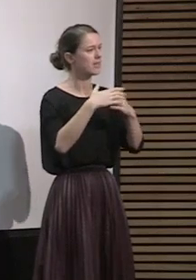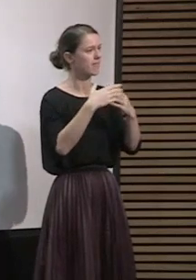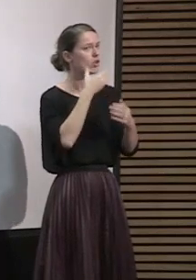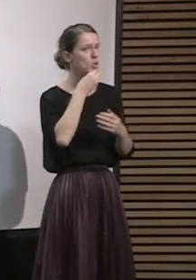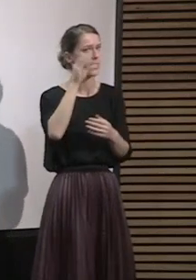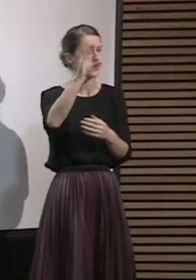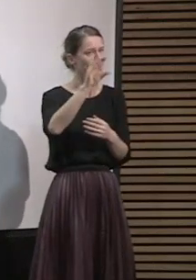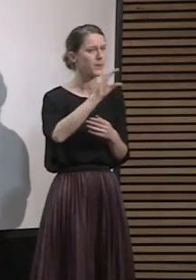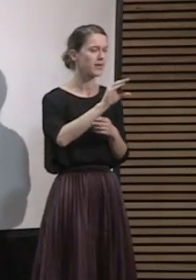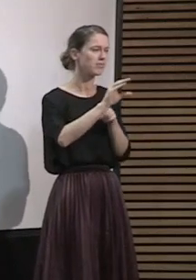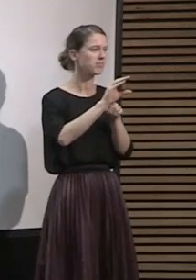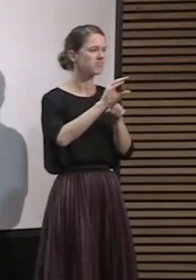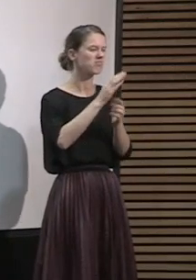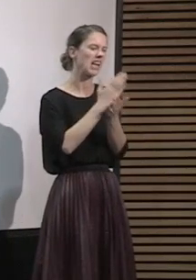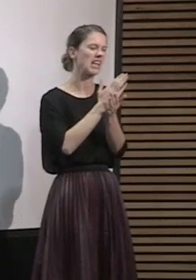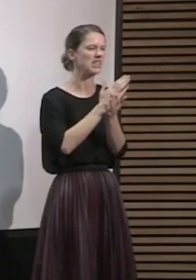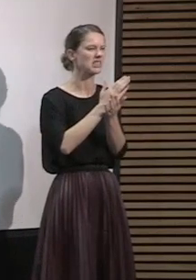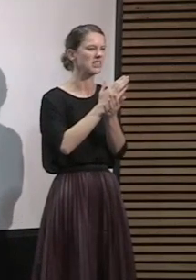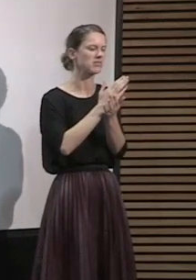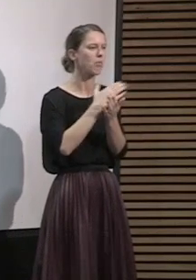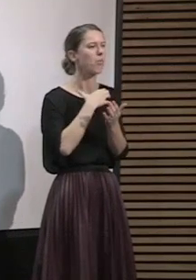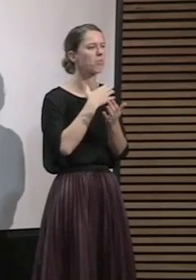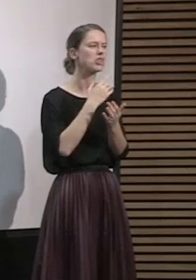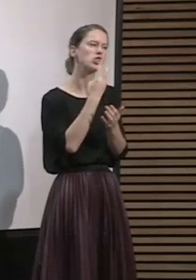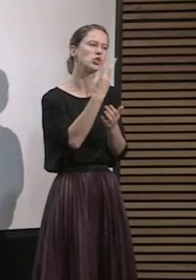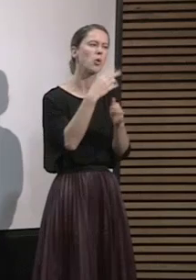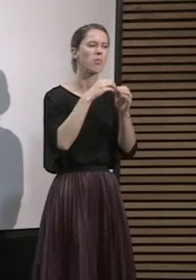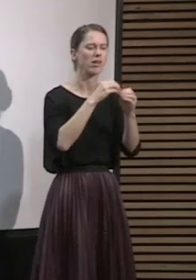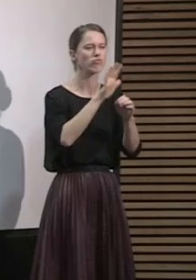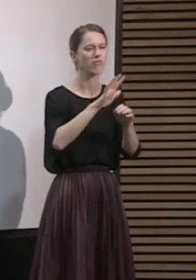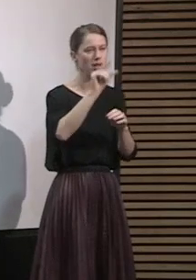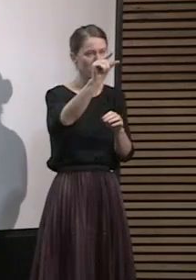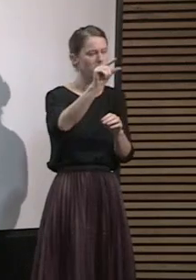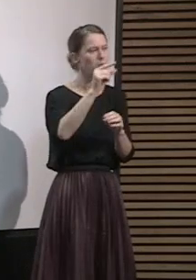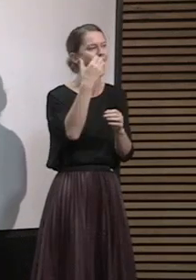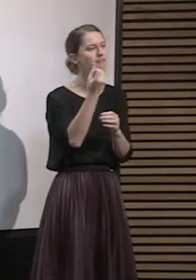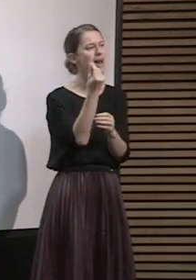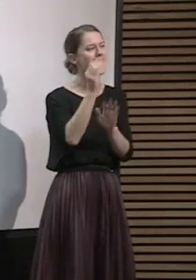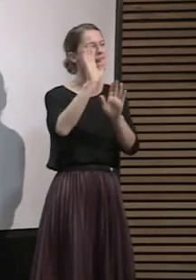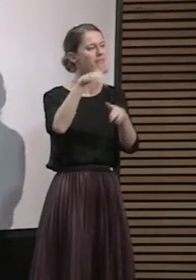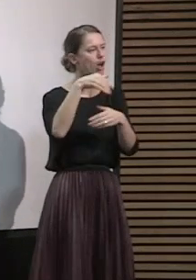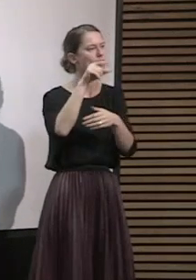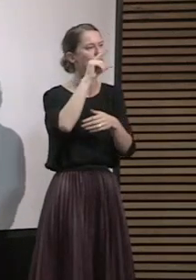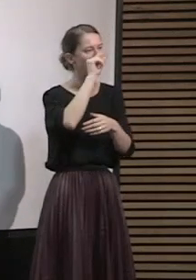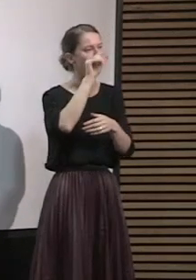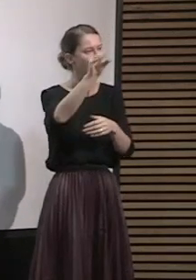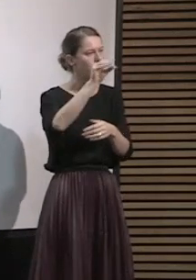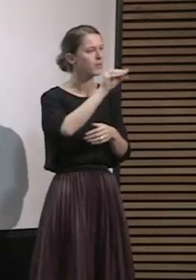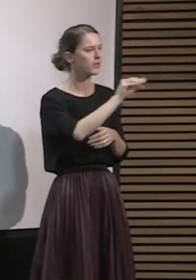on that. It's actually come in closer to 2. So there is already an appropriation that we can draw on for a wage subsidy